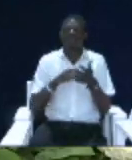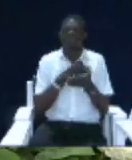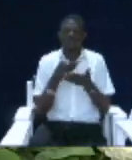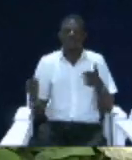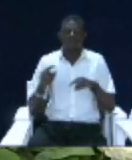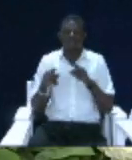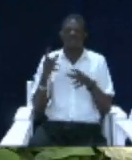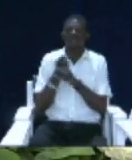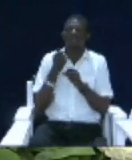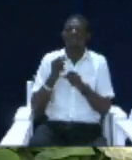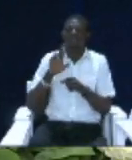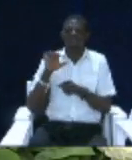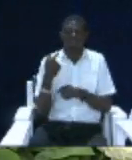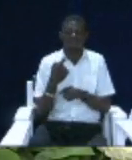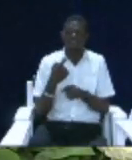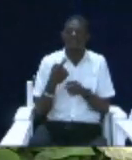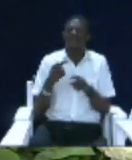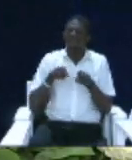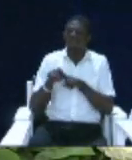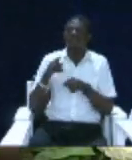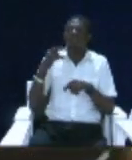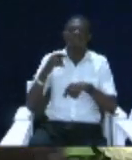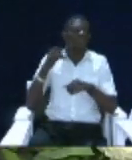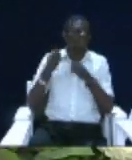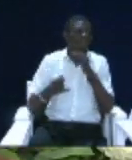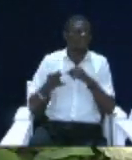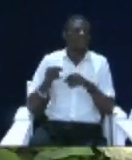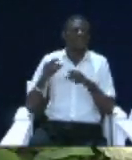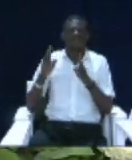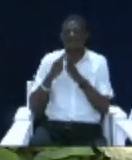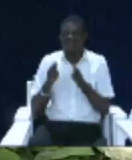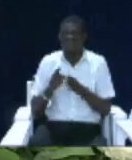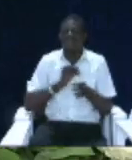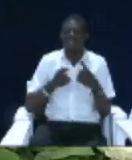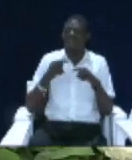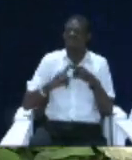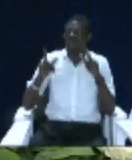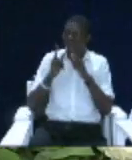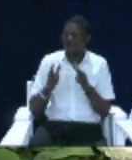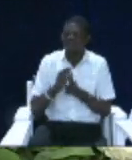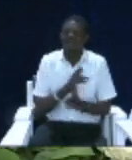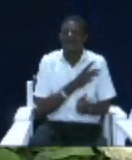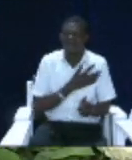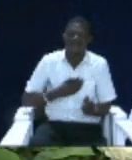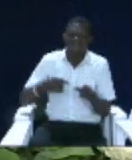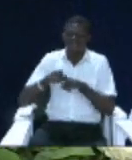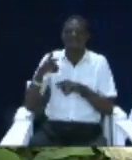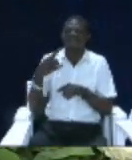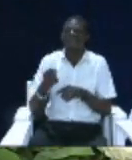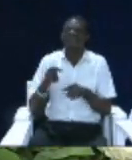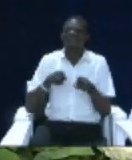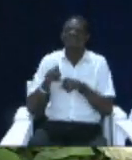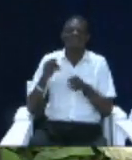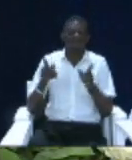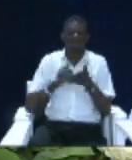to the God of the Great Church of God. During the last convention, I came to camp, and